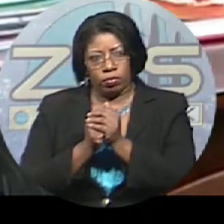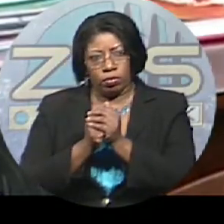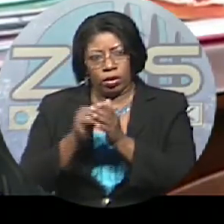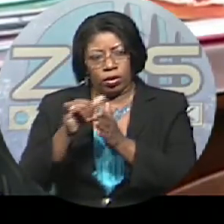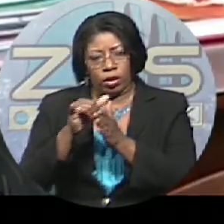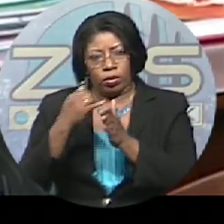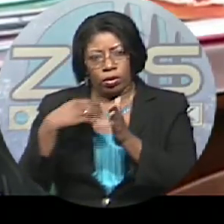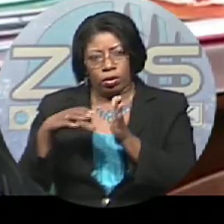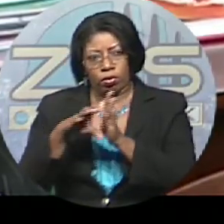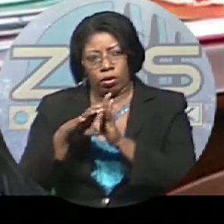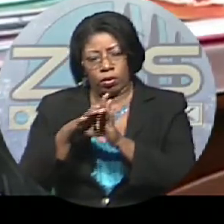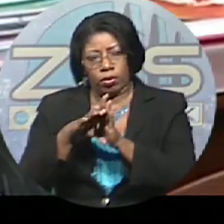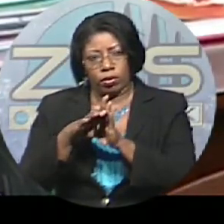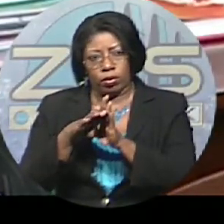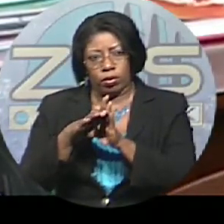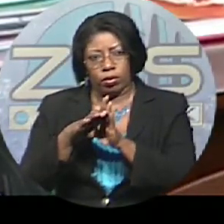aspect